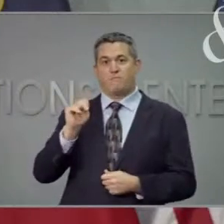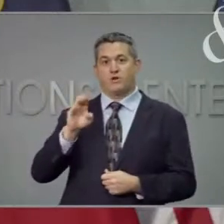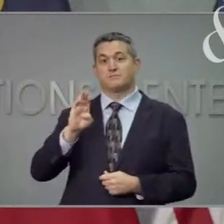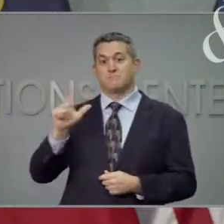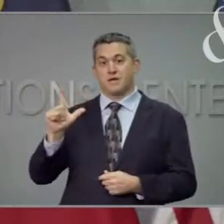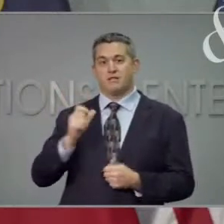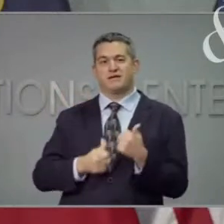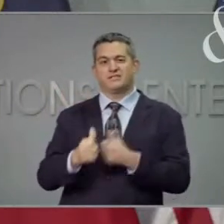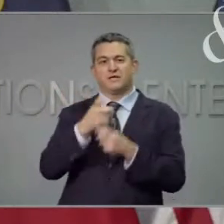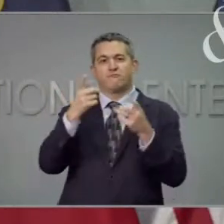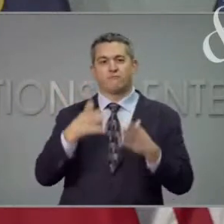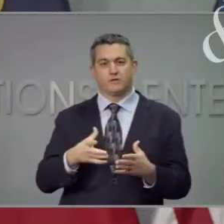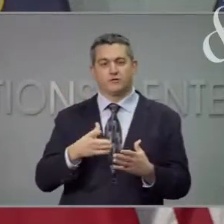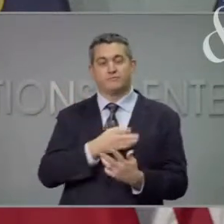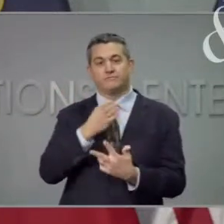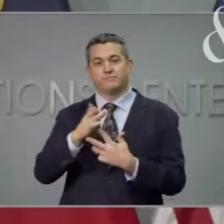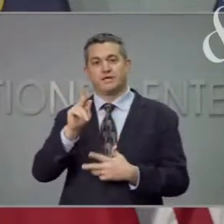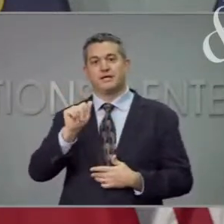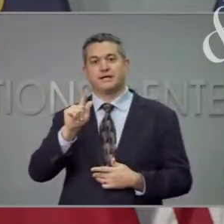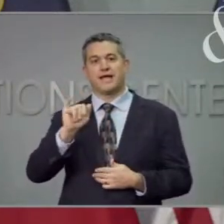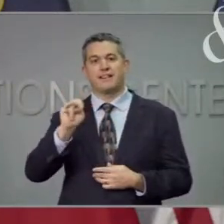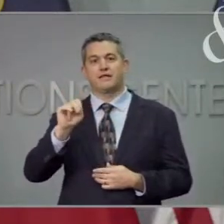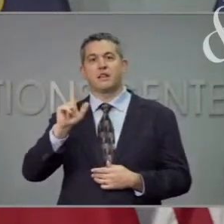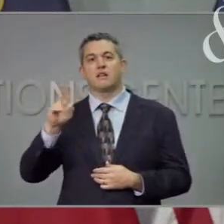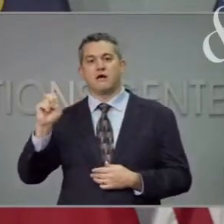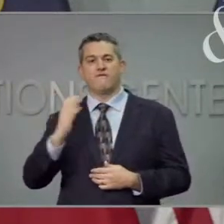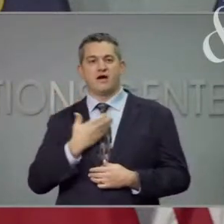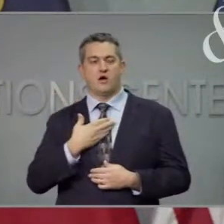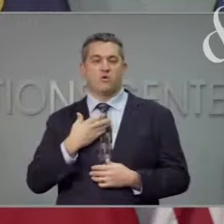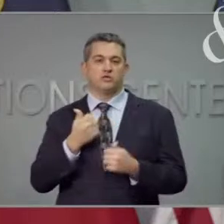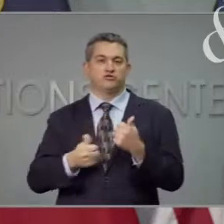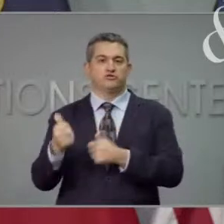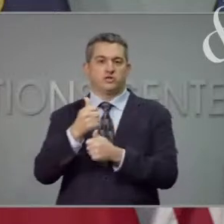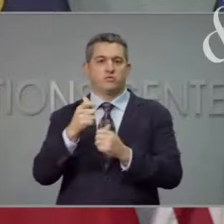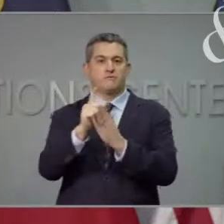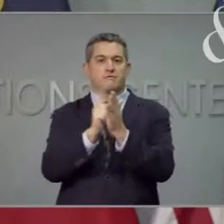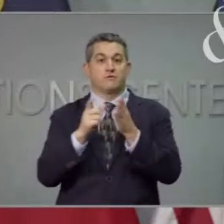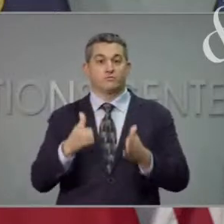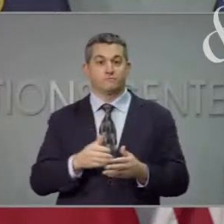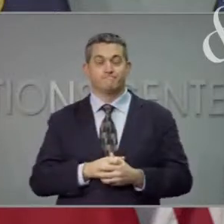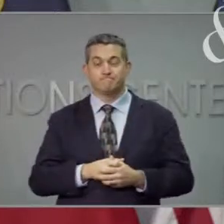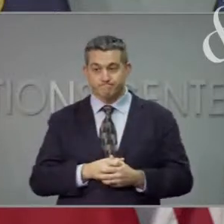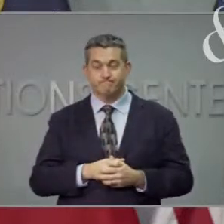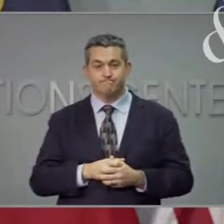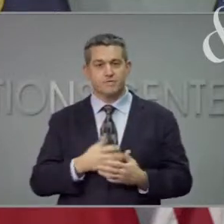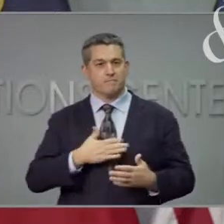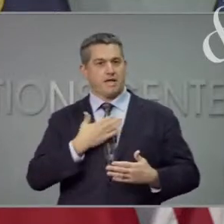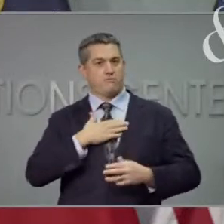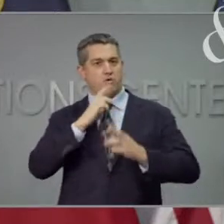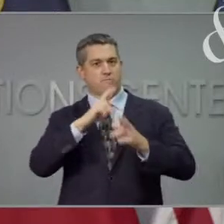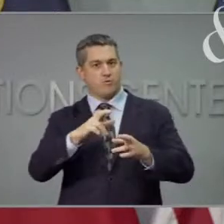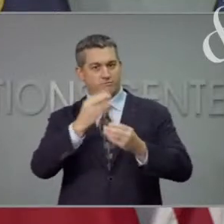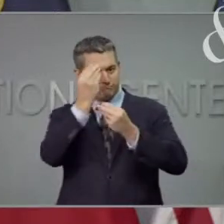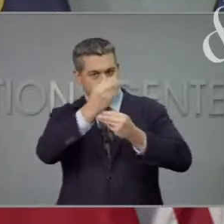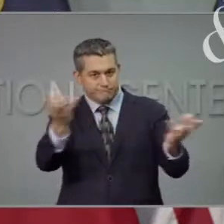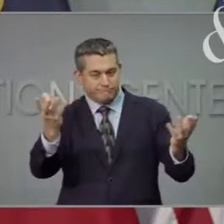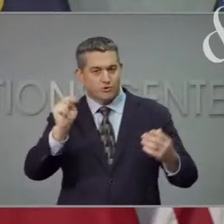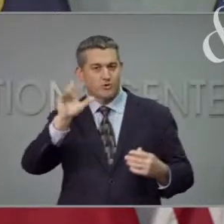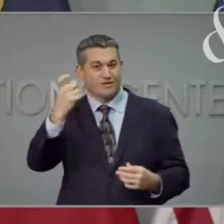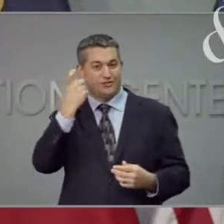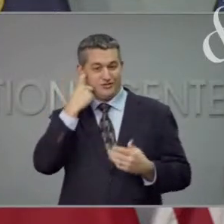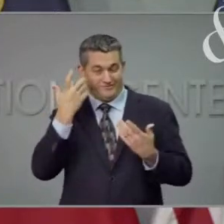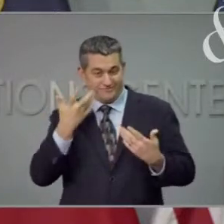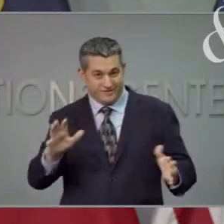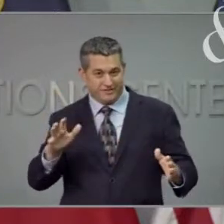executive director, and Caitlin Love, our general counsel. I am very pleased to report that North Carolina just conducted